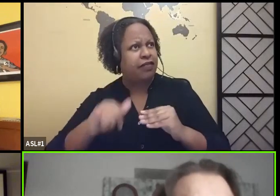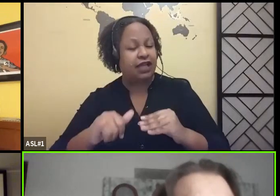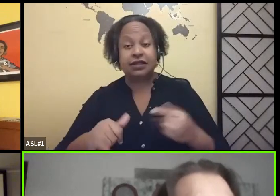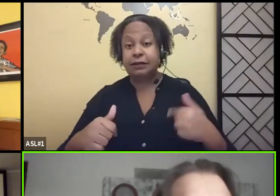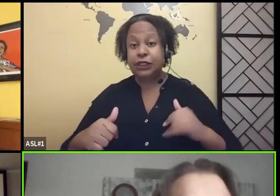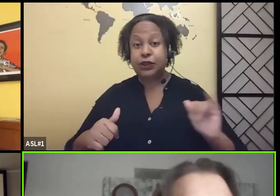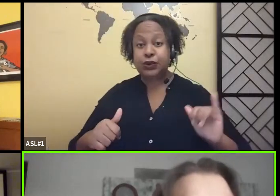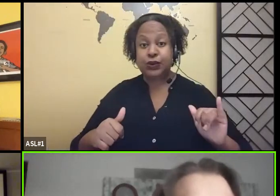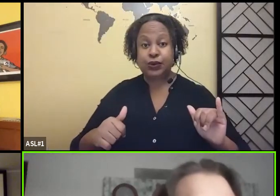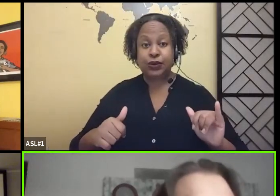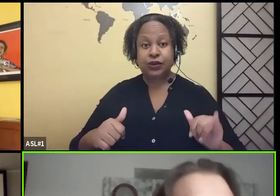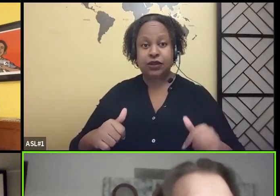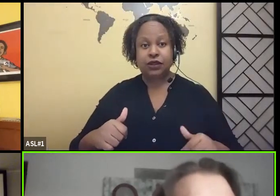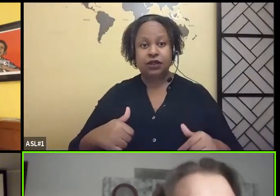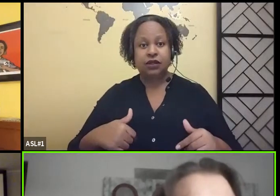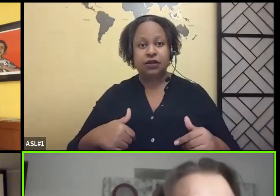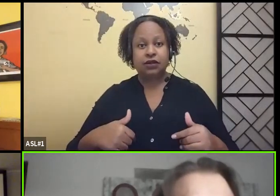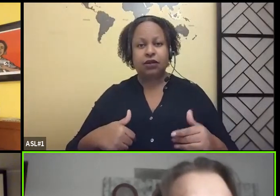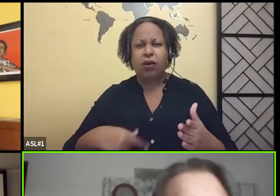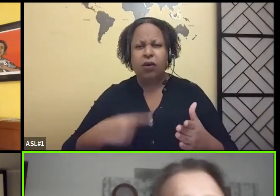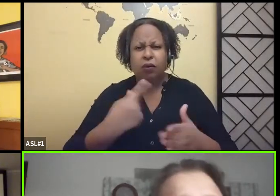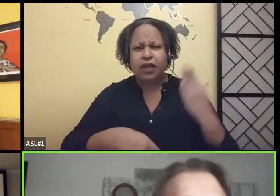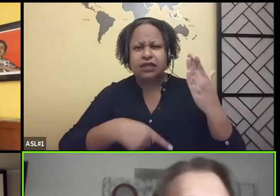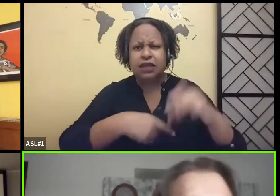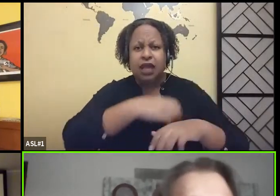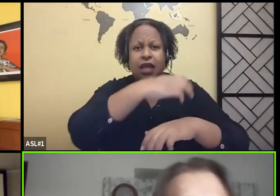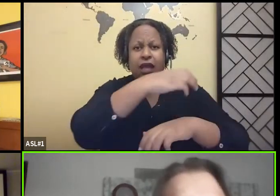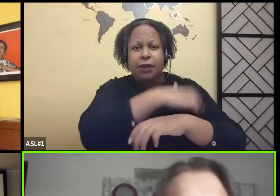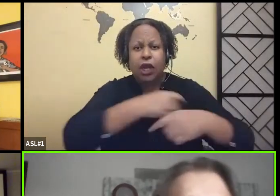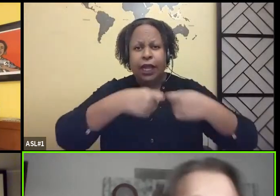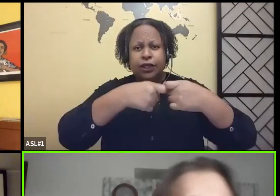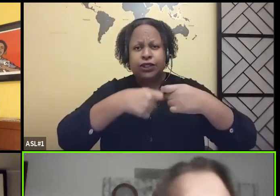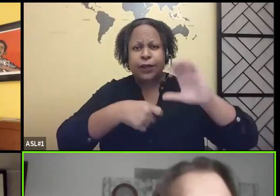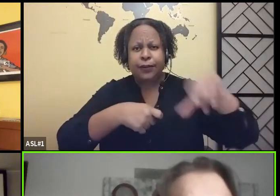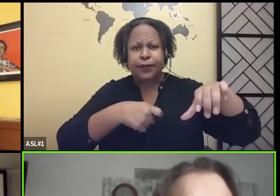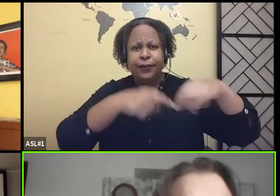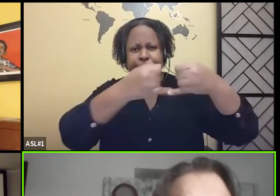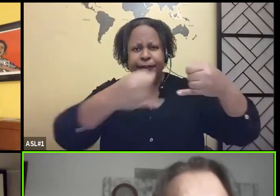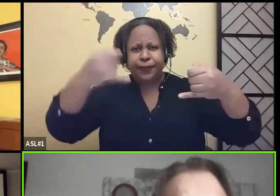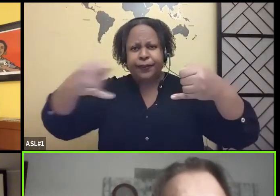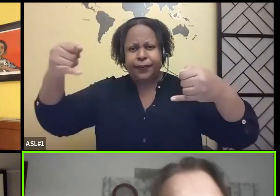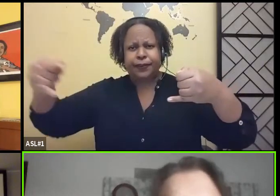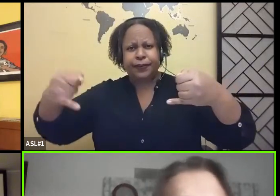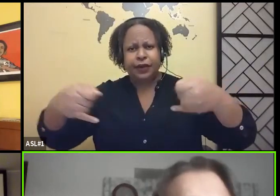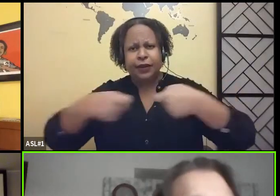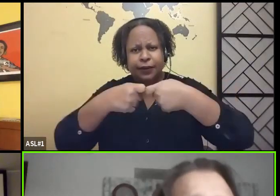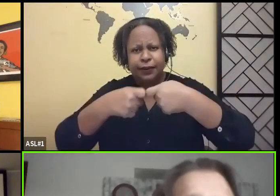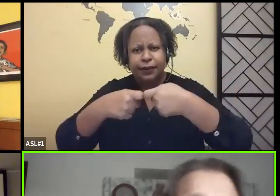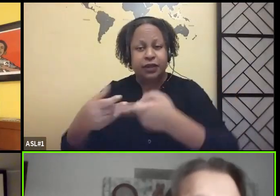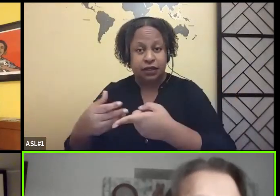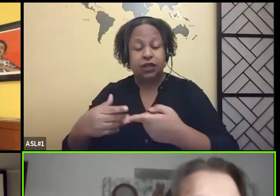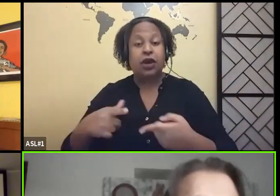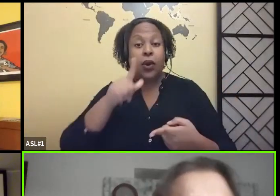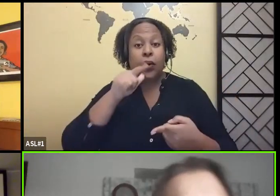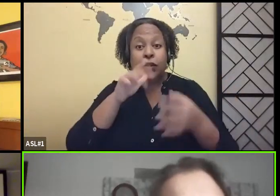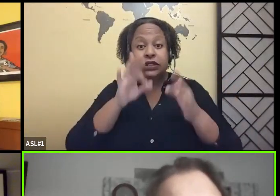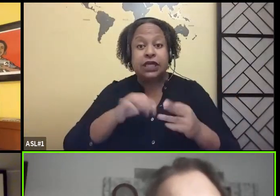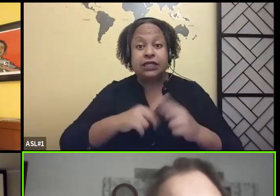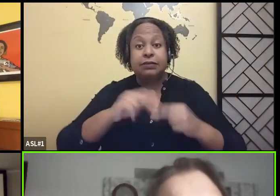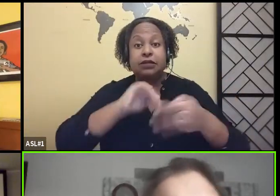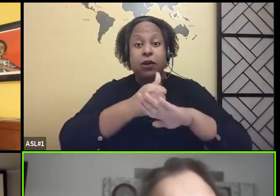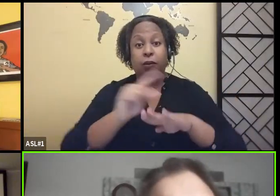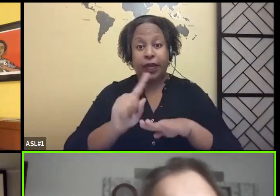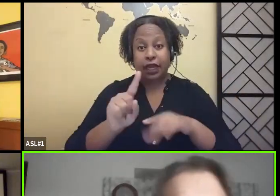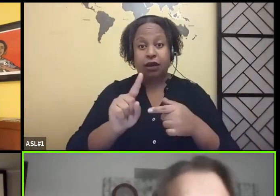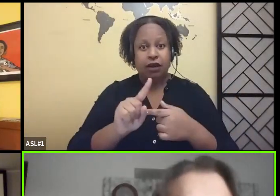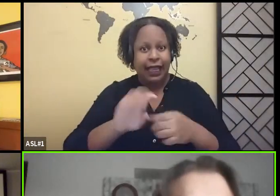what? The power substation? I was like, yeah, that's how you get your energy. And like, who gets to decide where it is? And does it